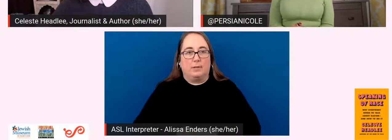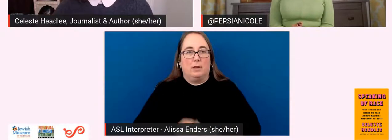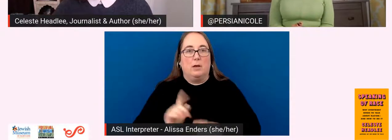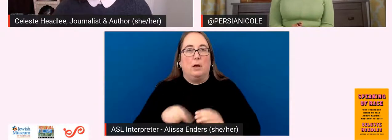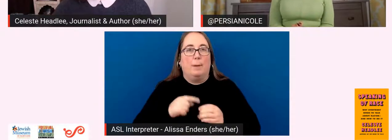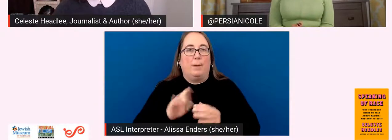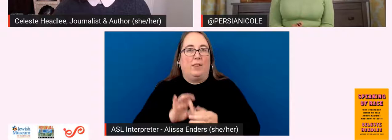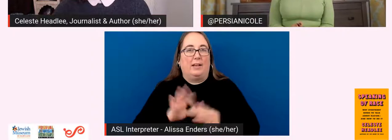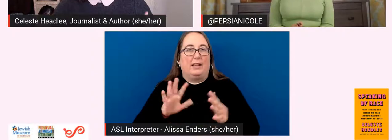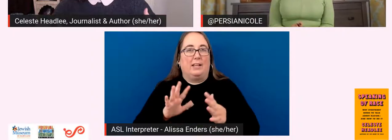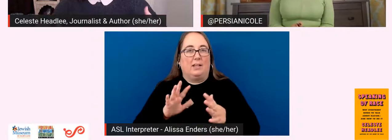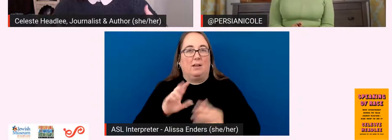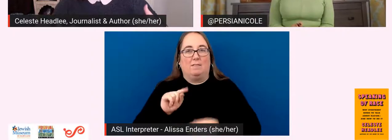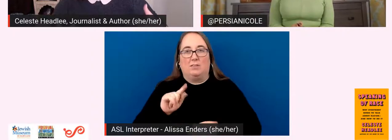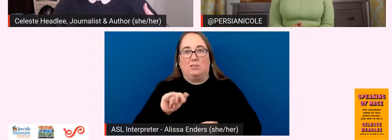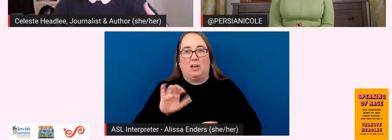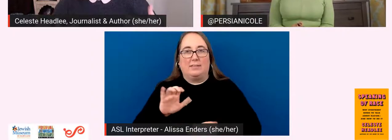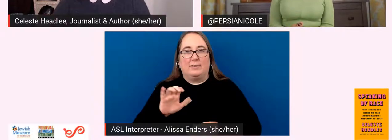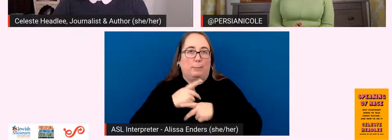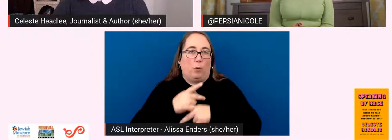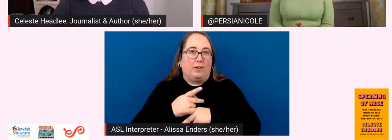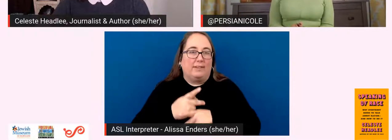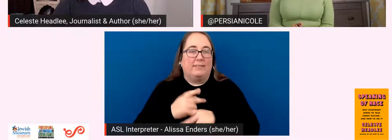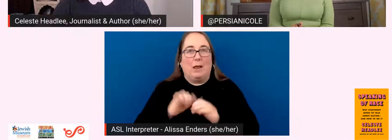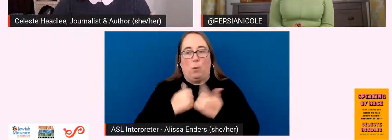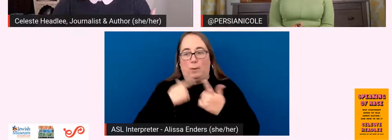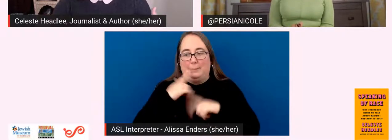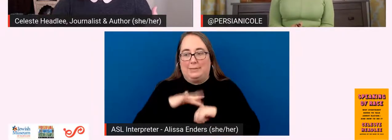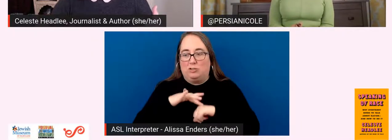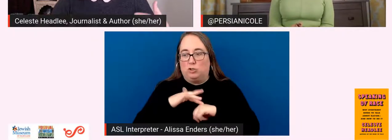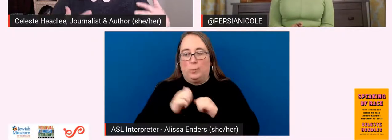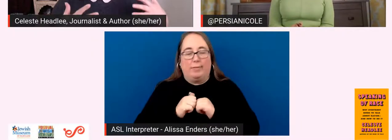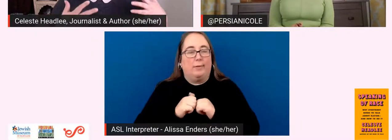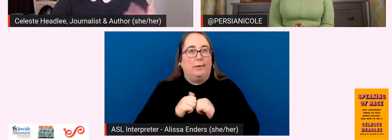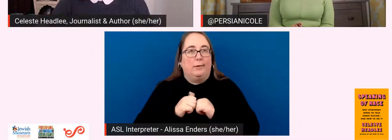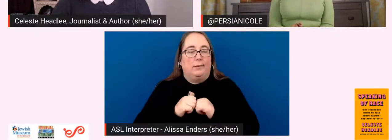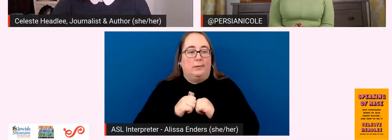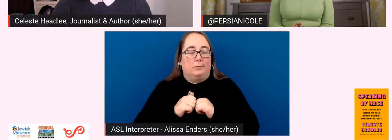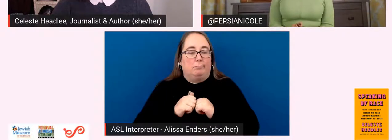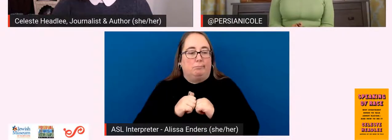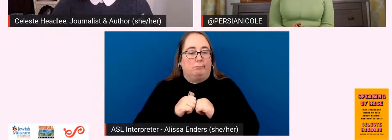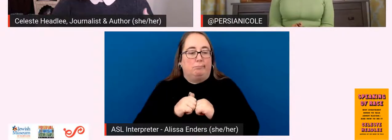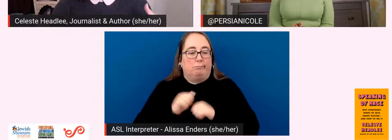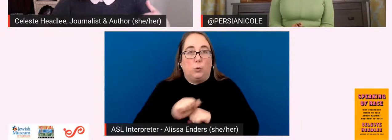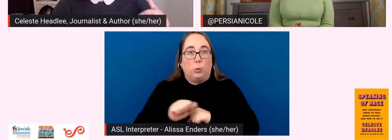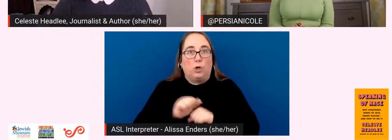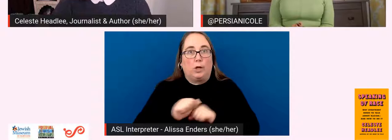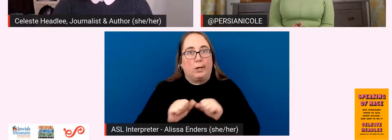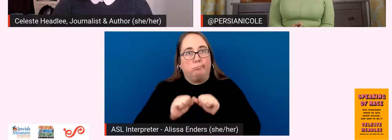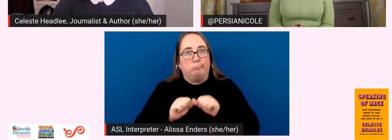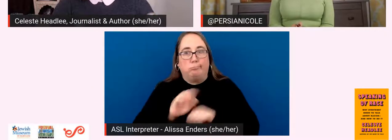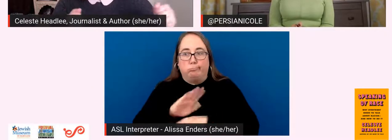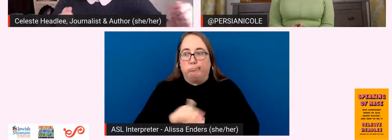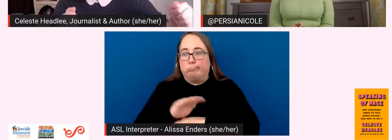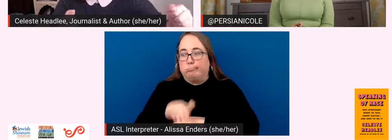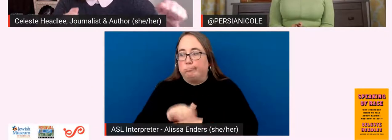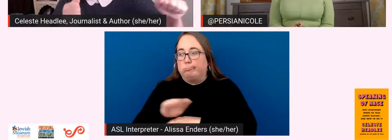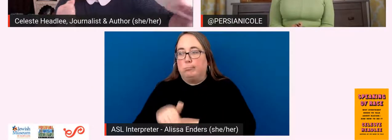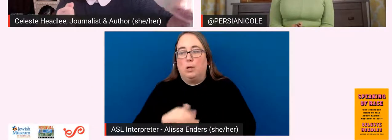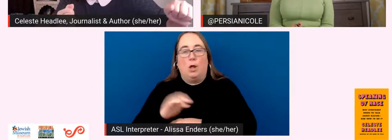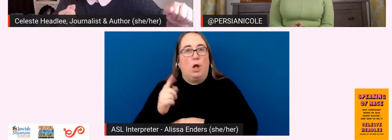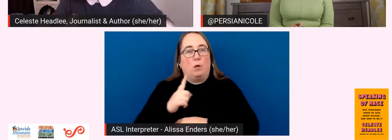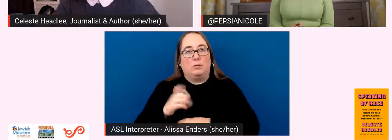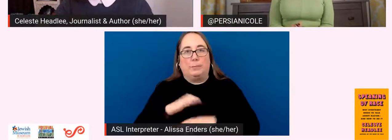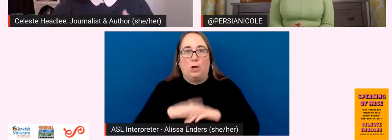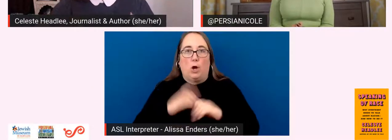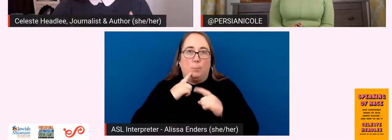of toxic productivity and how our obsession with working long hours and always being on brand